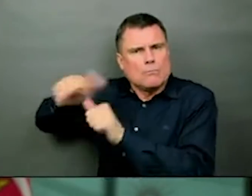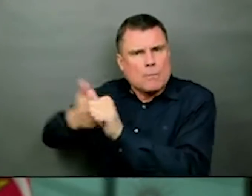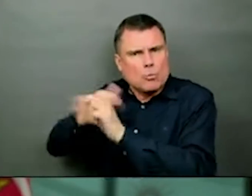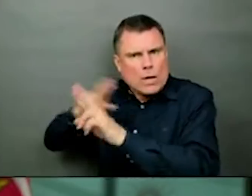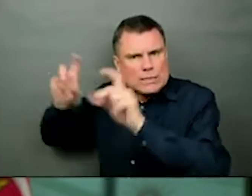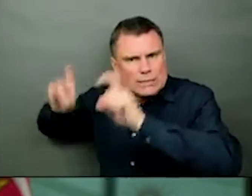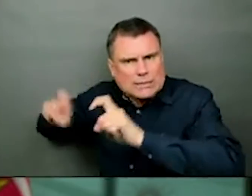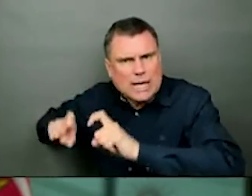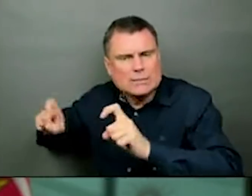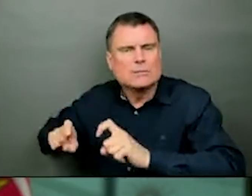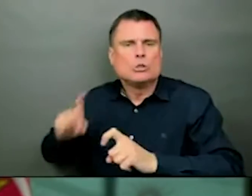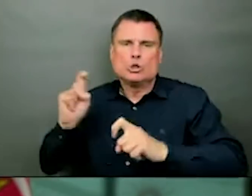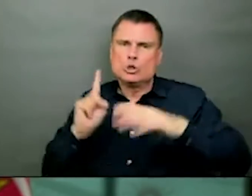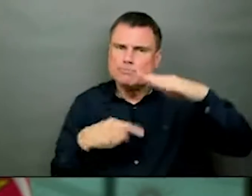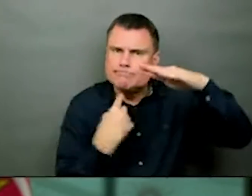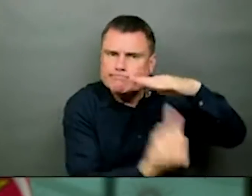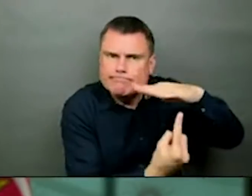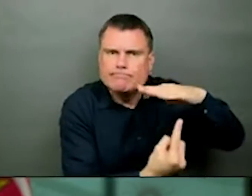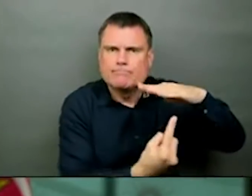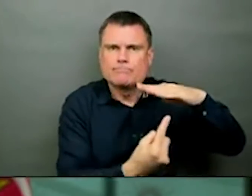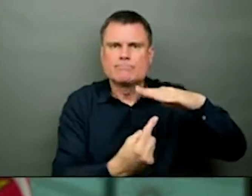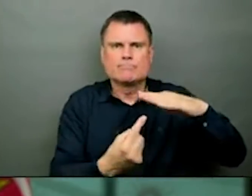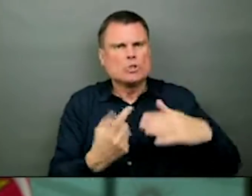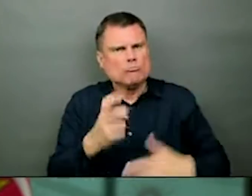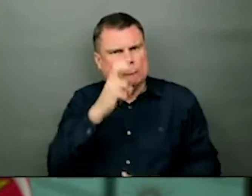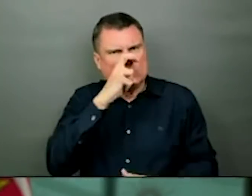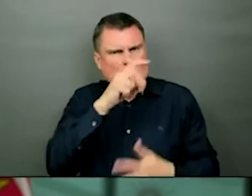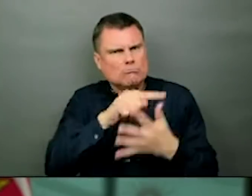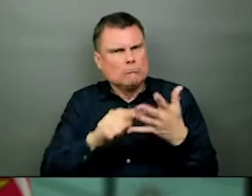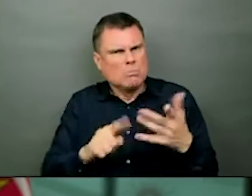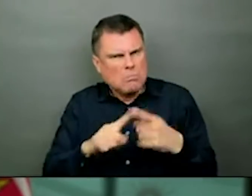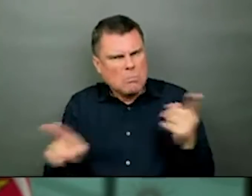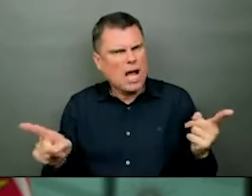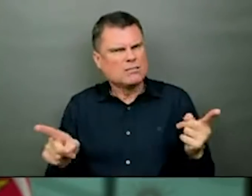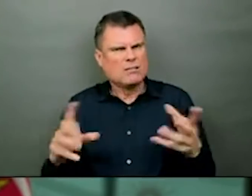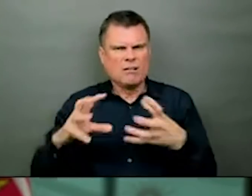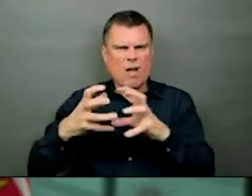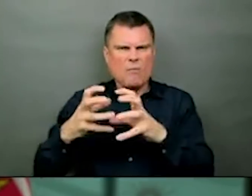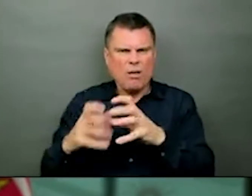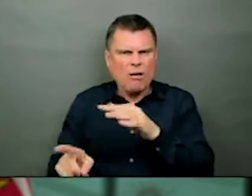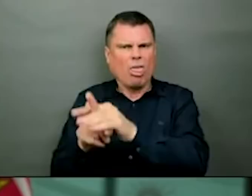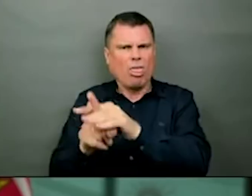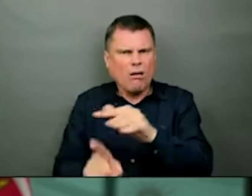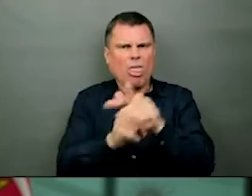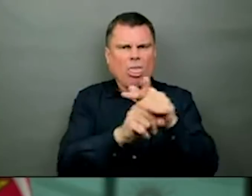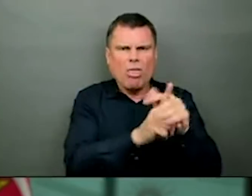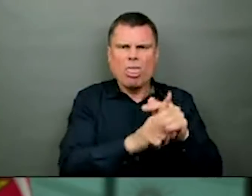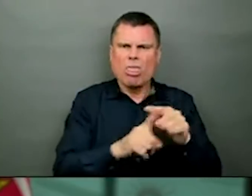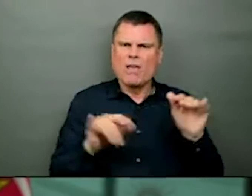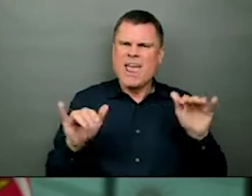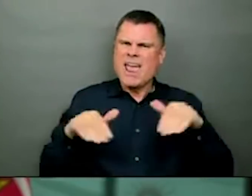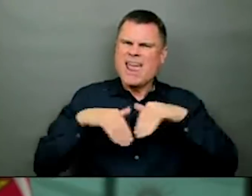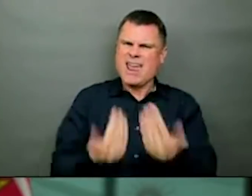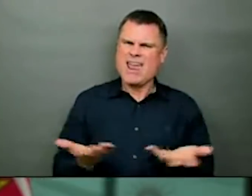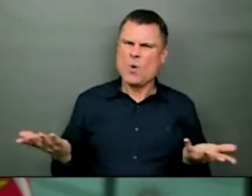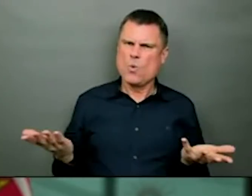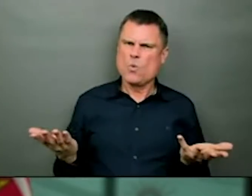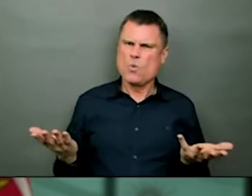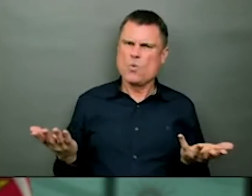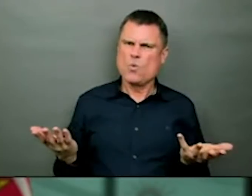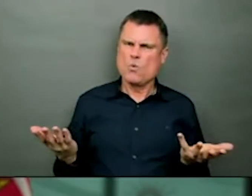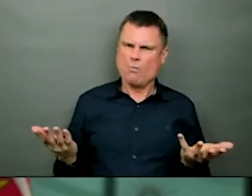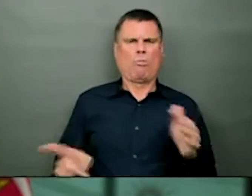arrive? How is it possible that these variants have managed to get in when we have all